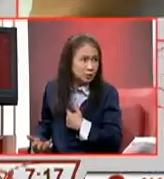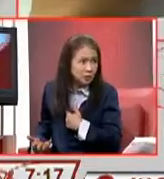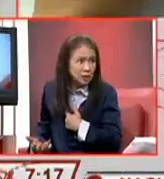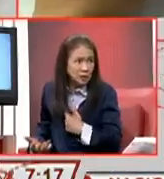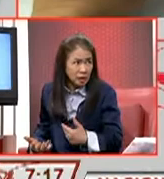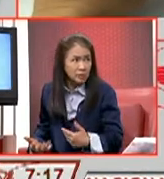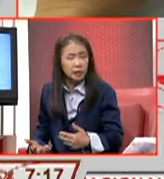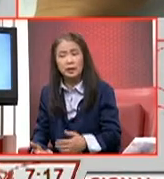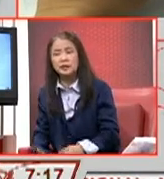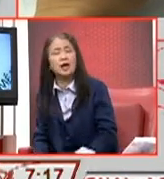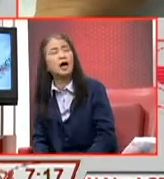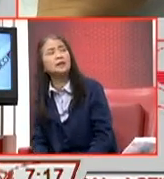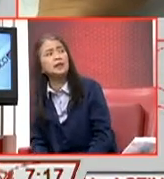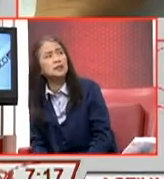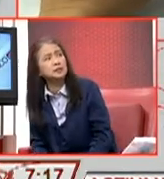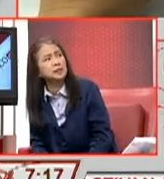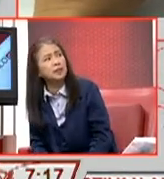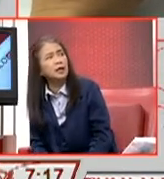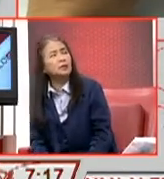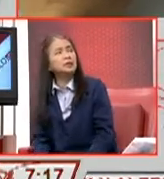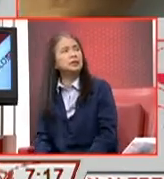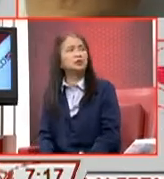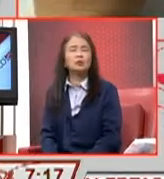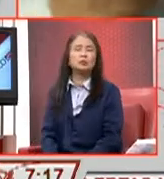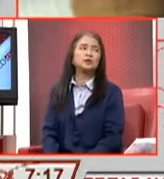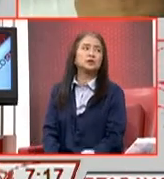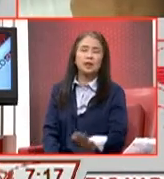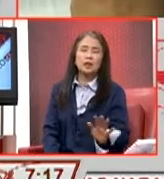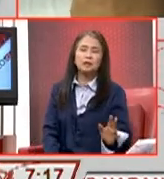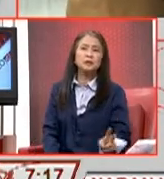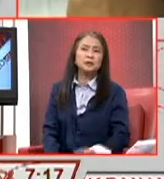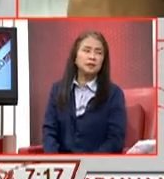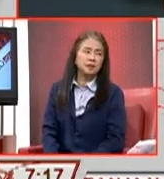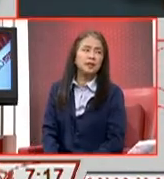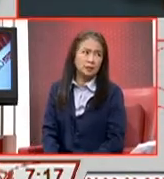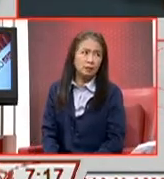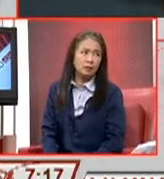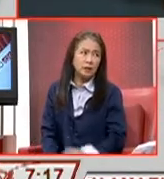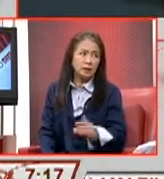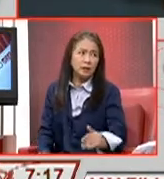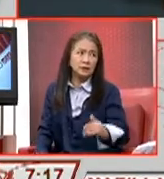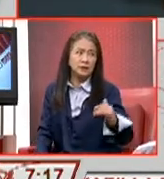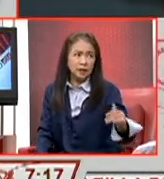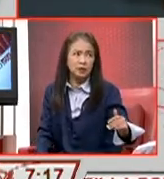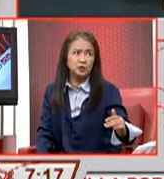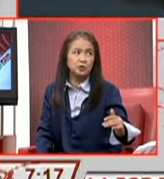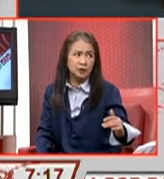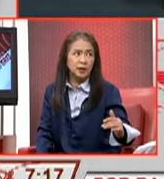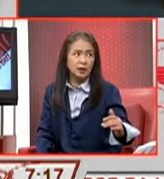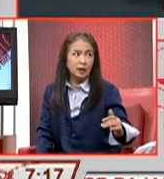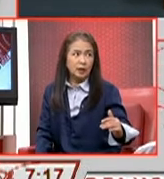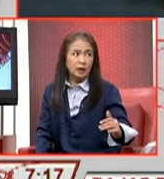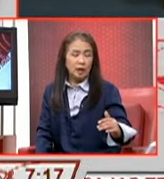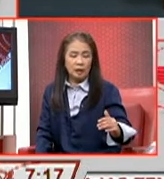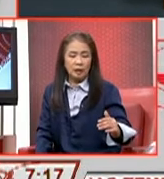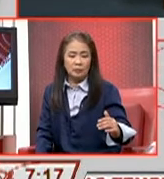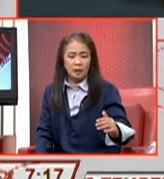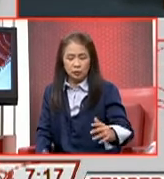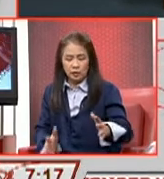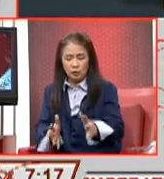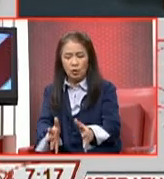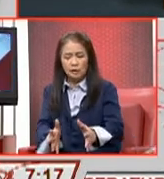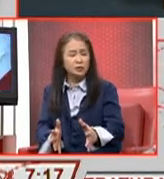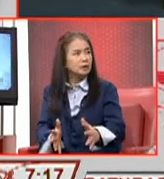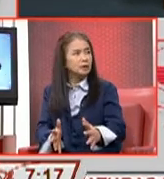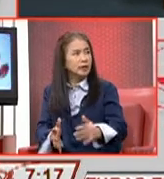foundation, what we believe is a Han Dynasty, which is almost 2,000 years ago. Han Dynasty textbook.